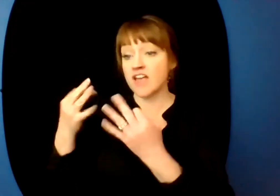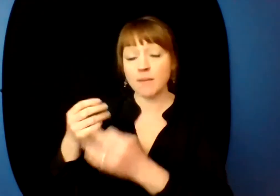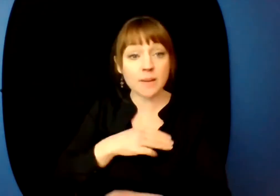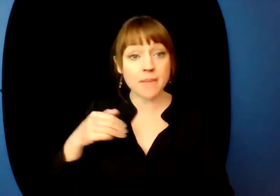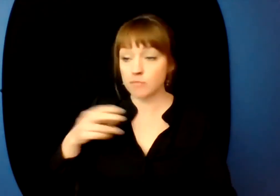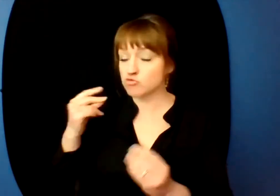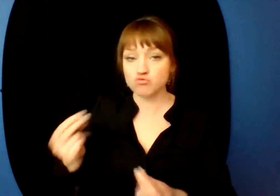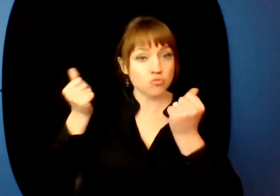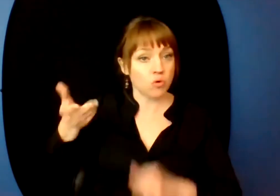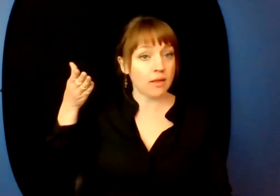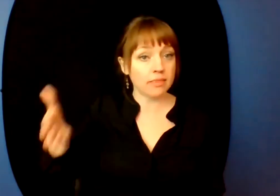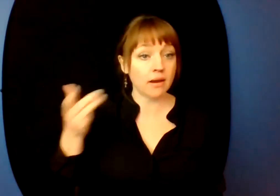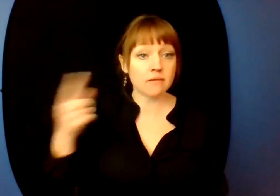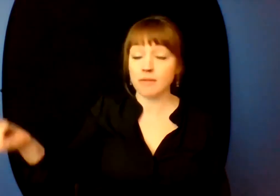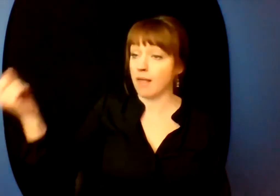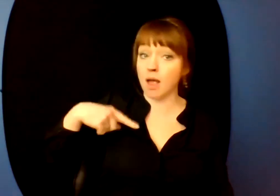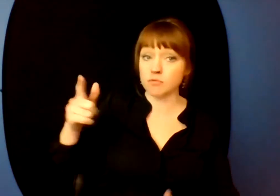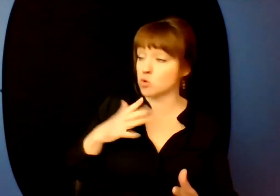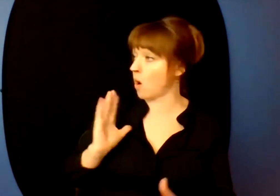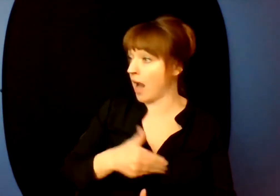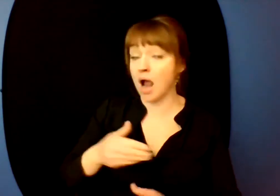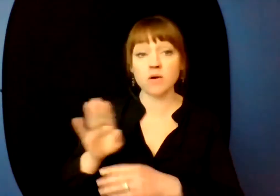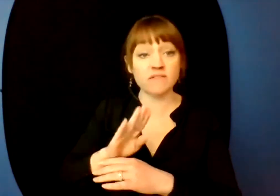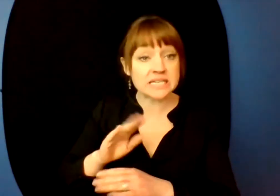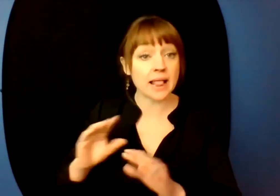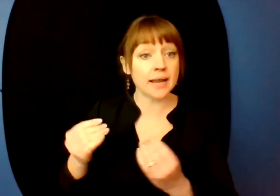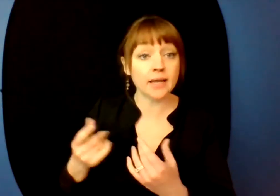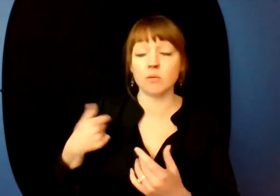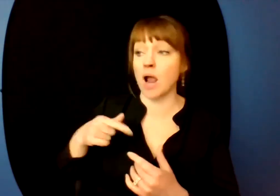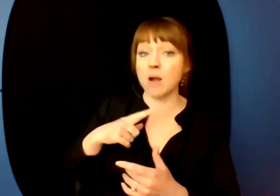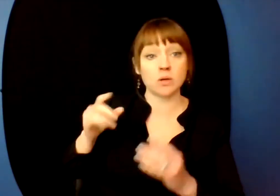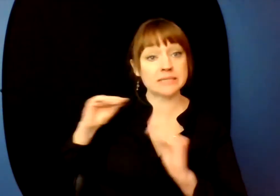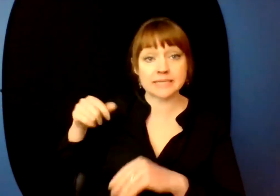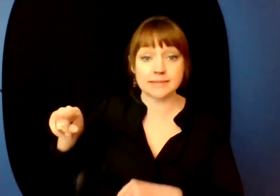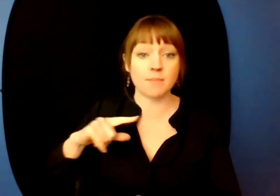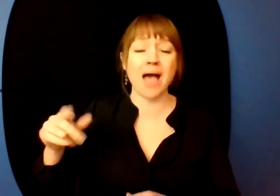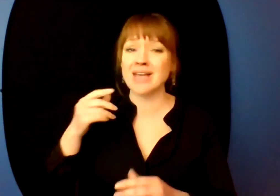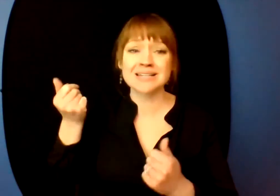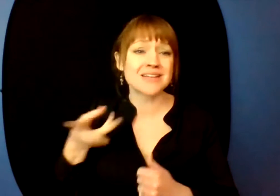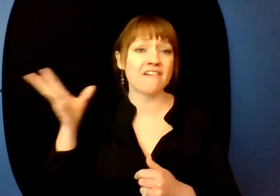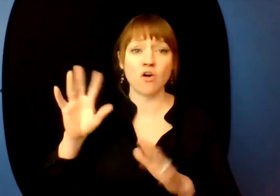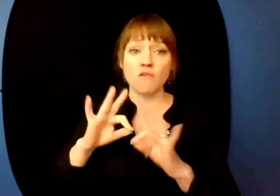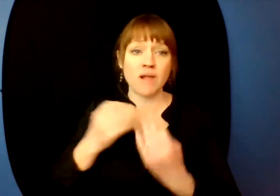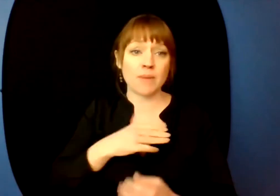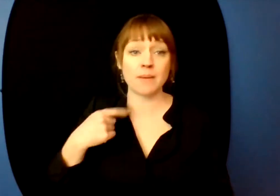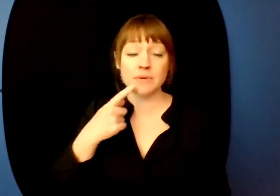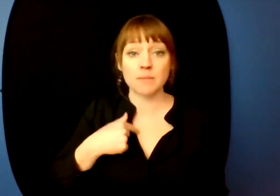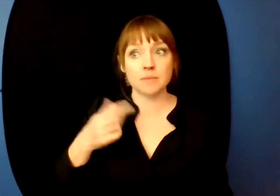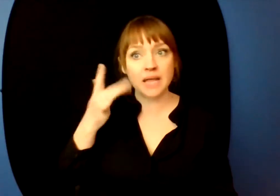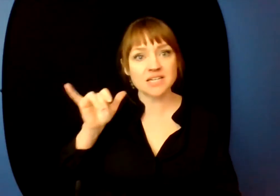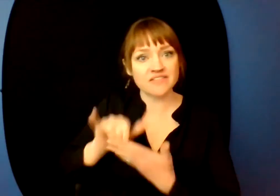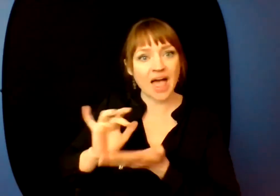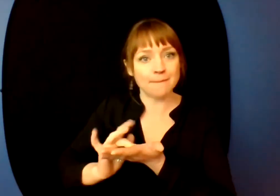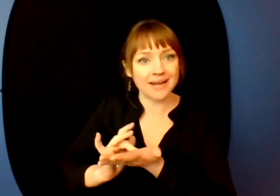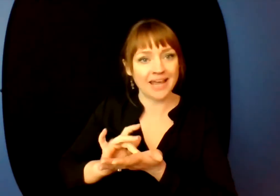spot. If they come down to our facility to get naloxone, I've had plenty of family members tell me it was because of the naloxone